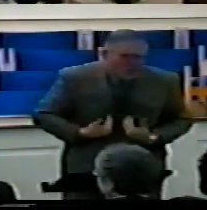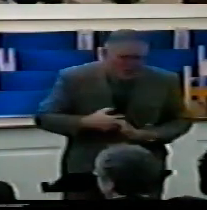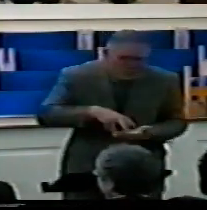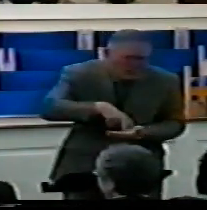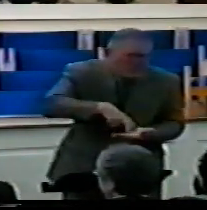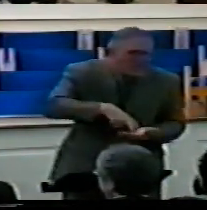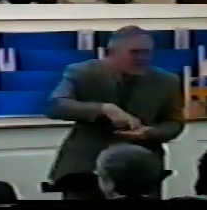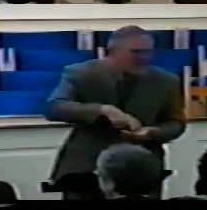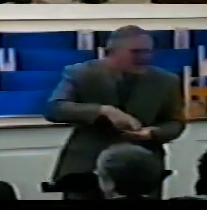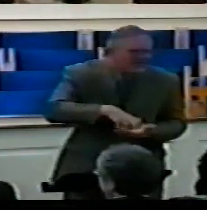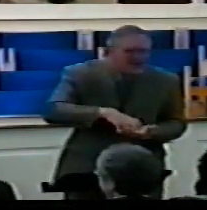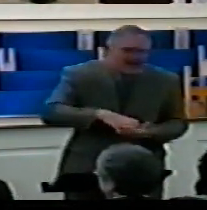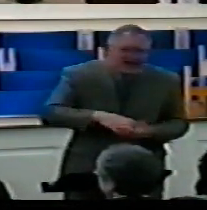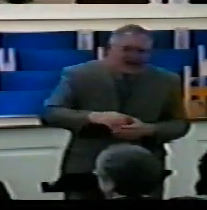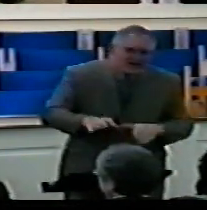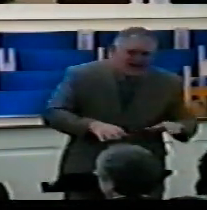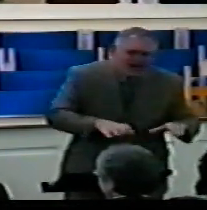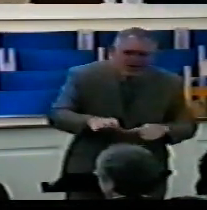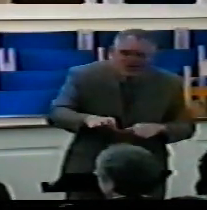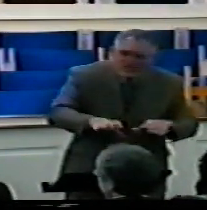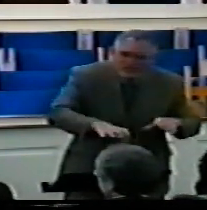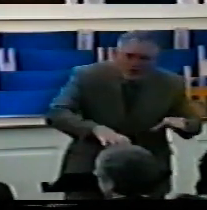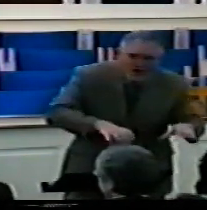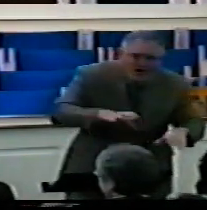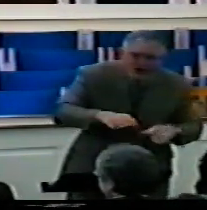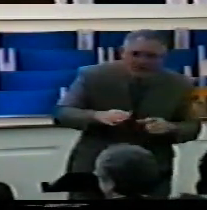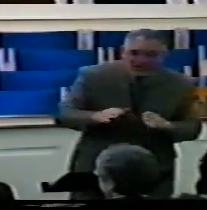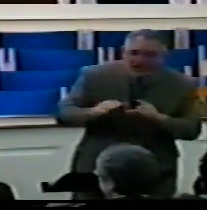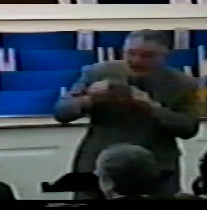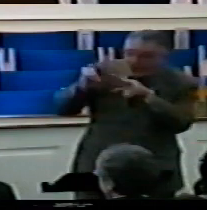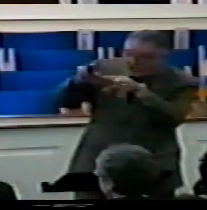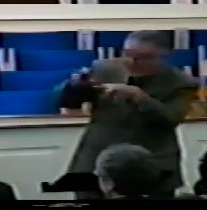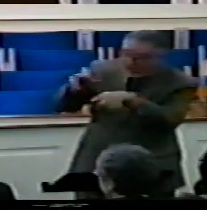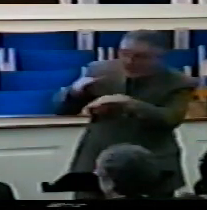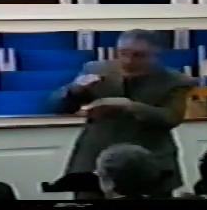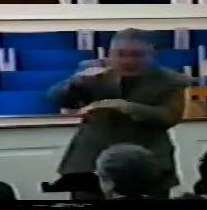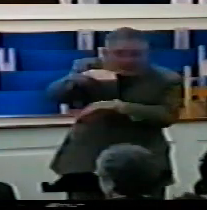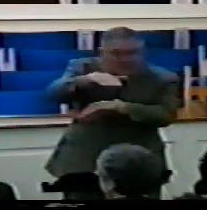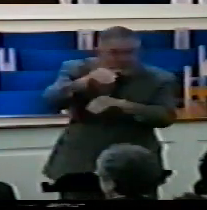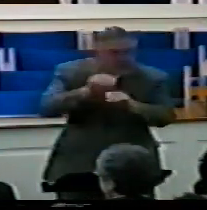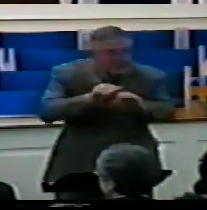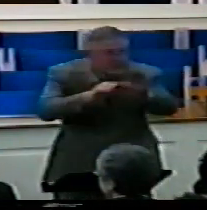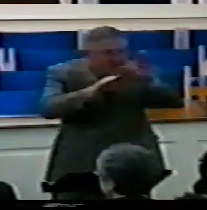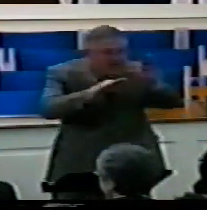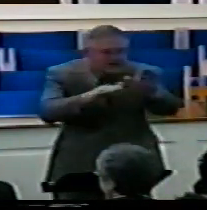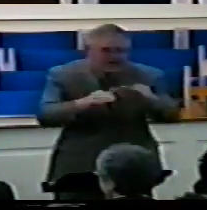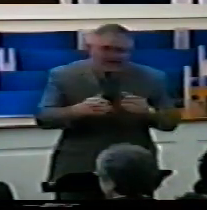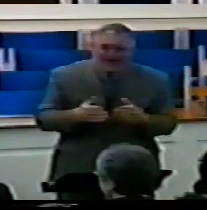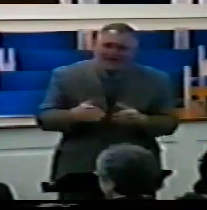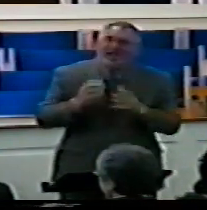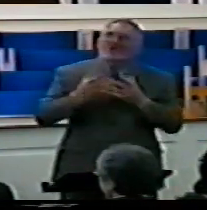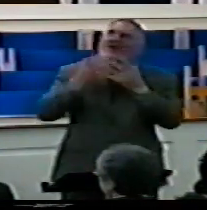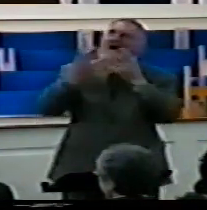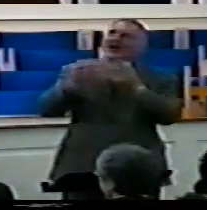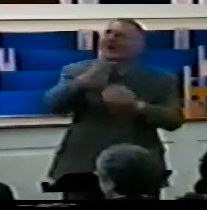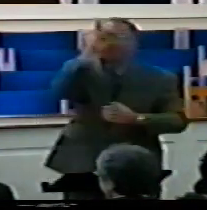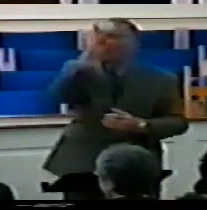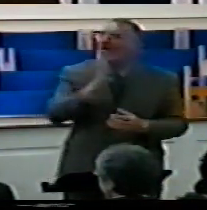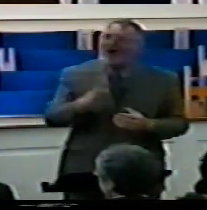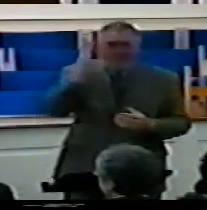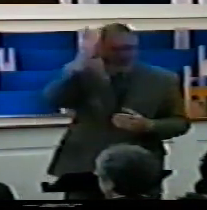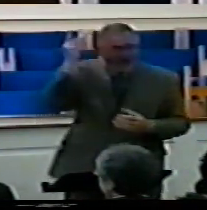quote-unquote living room of our home, and I looked out over that mountain. And I remember as I looked out over that mountain, I said, oh, God, why,